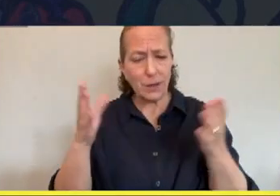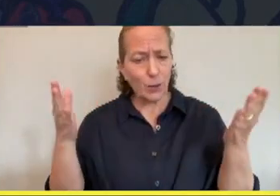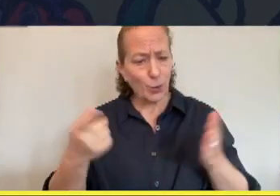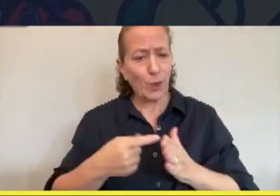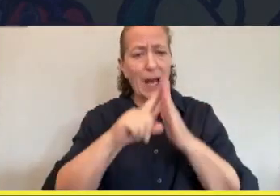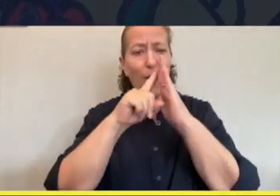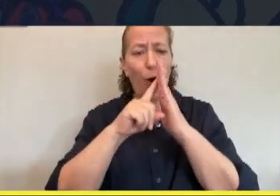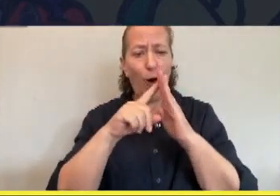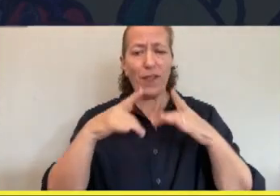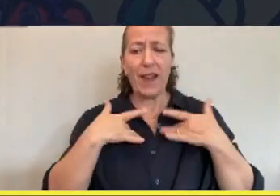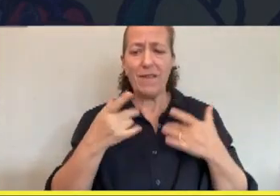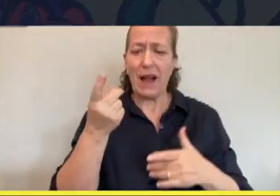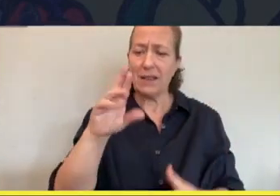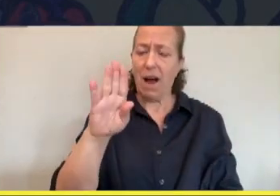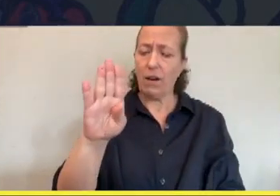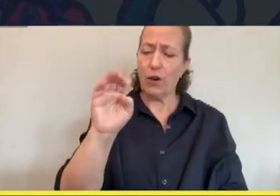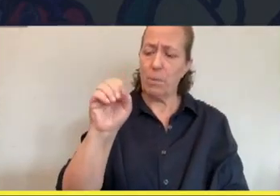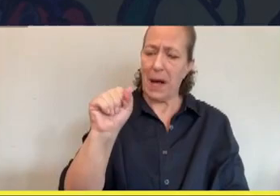Besser.